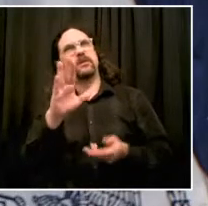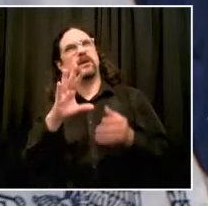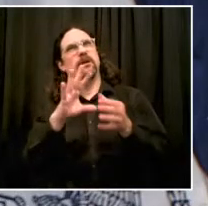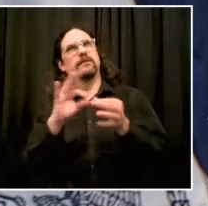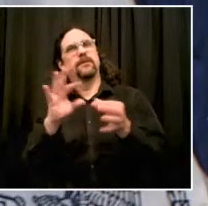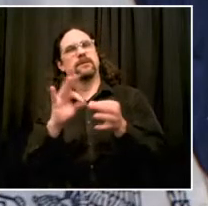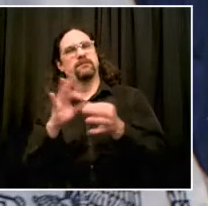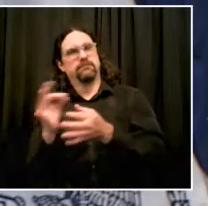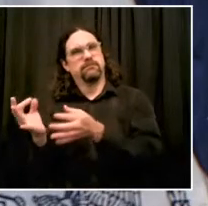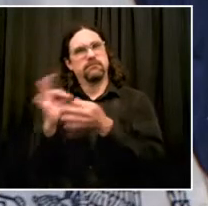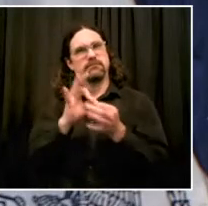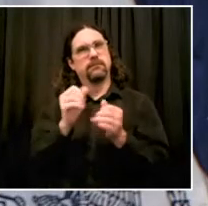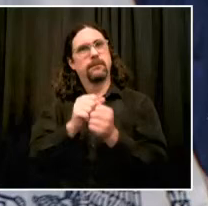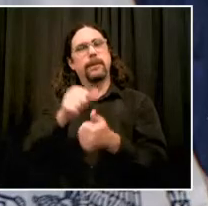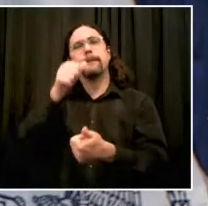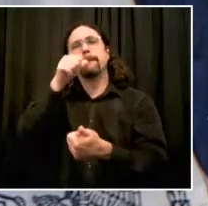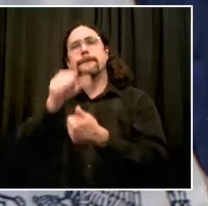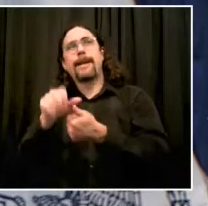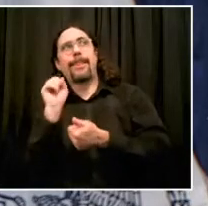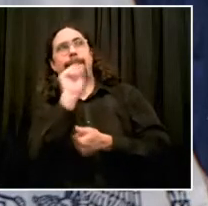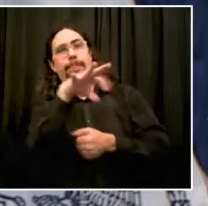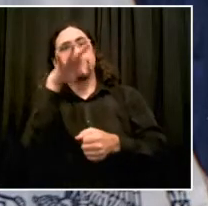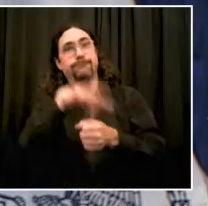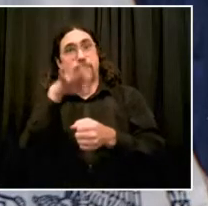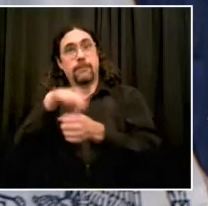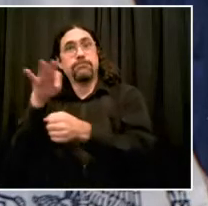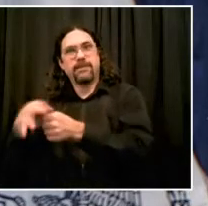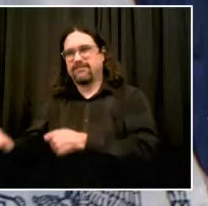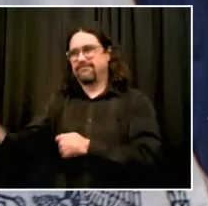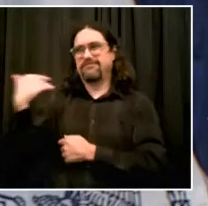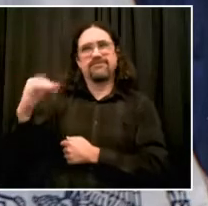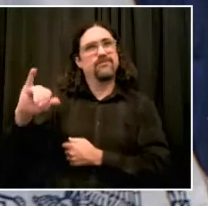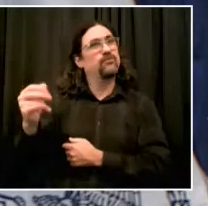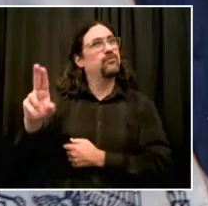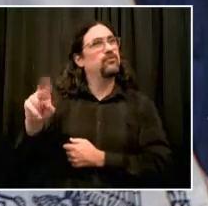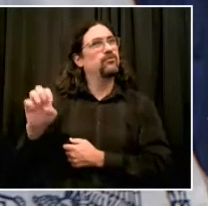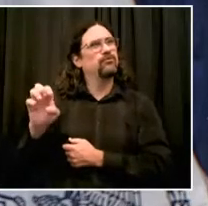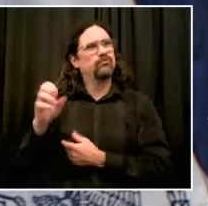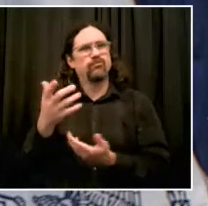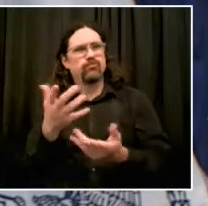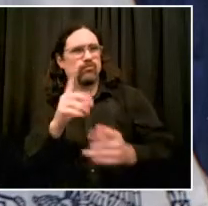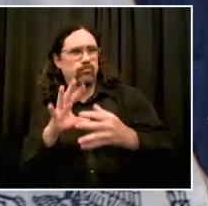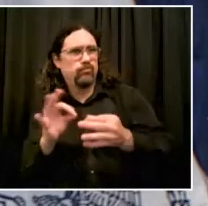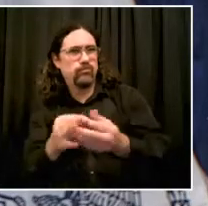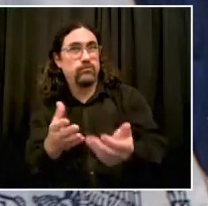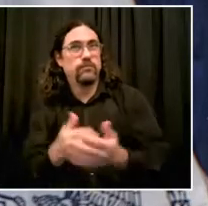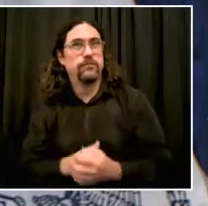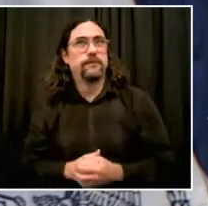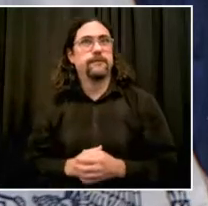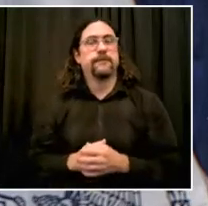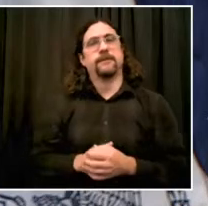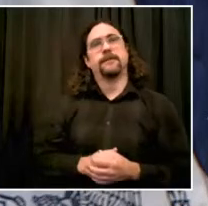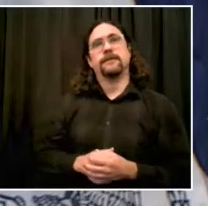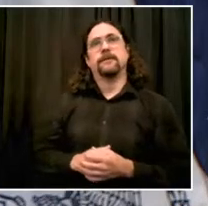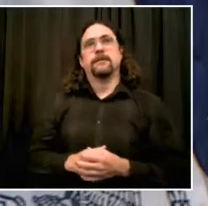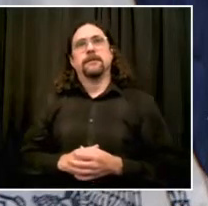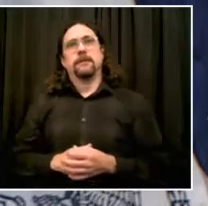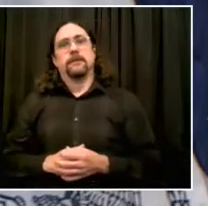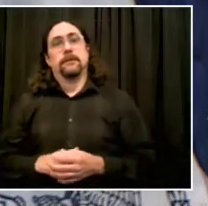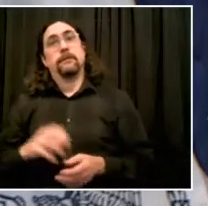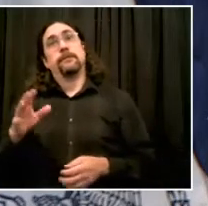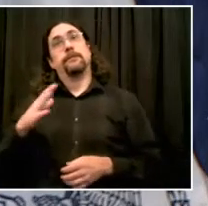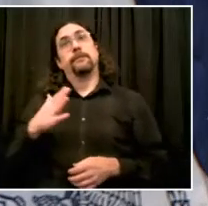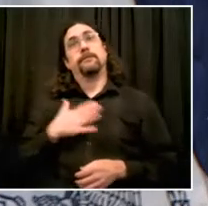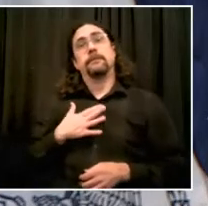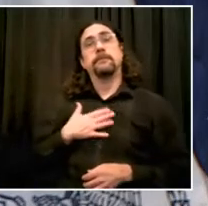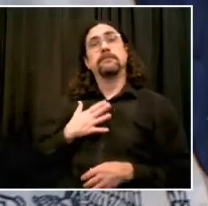can do better and must do better. That's my view. I've long, for years, Julia, you know, had deep concerns about the Board of Elections